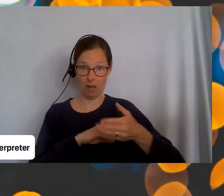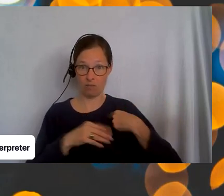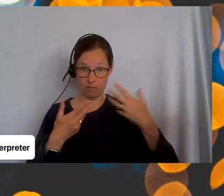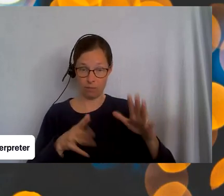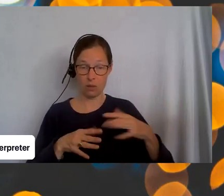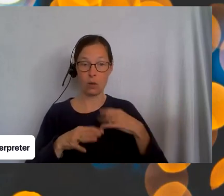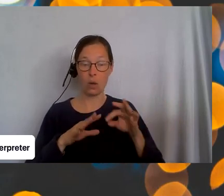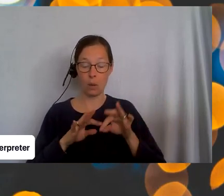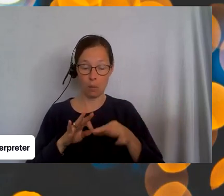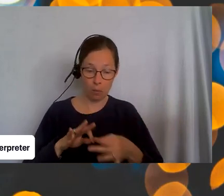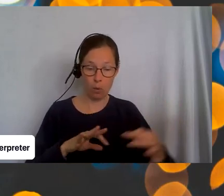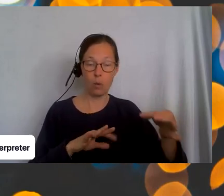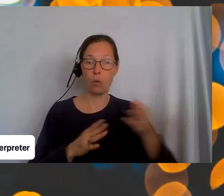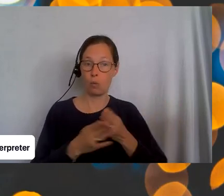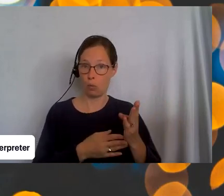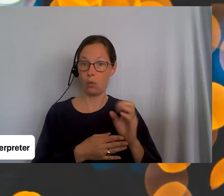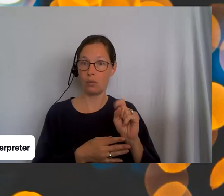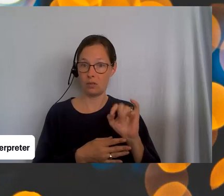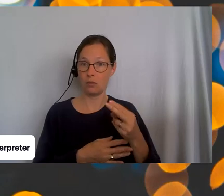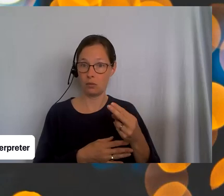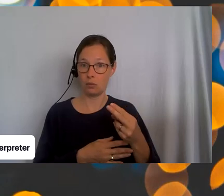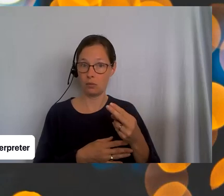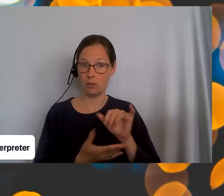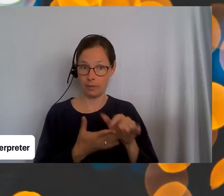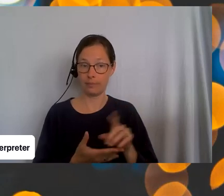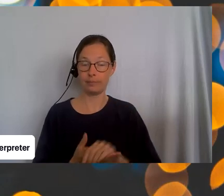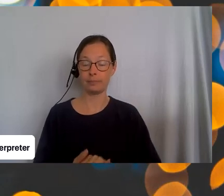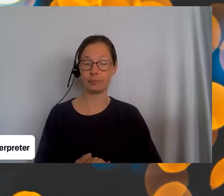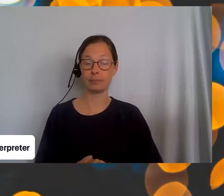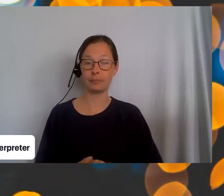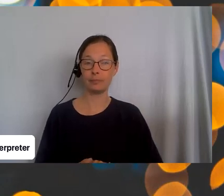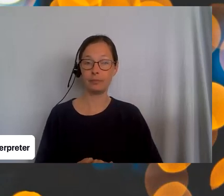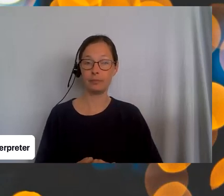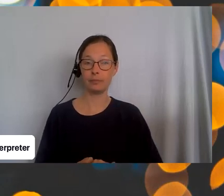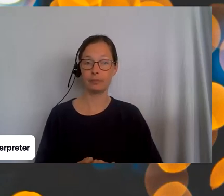through a stitch like this.